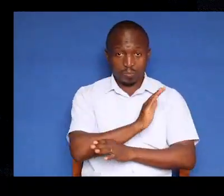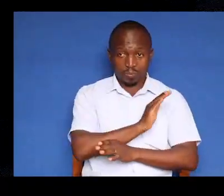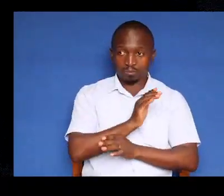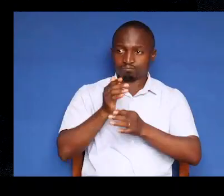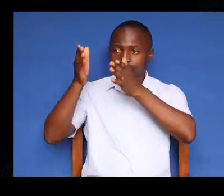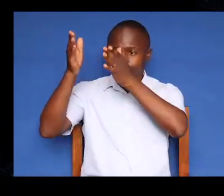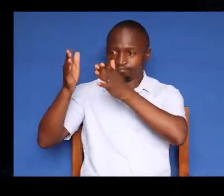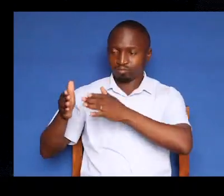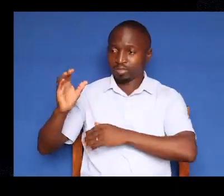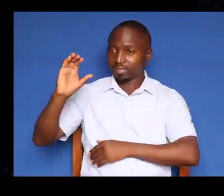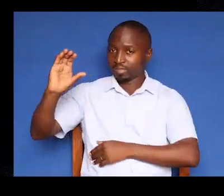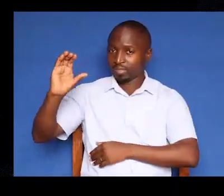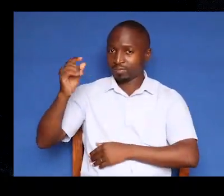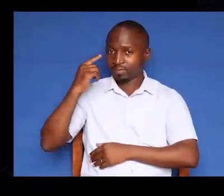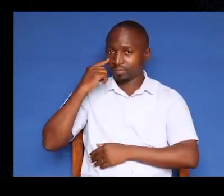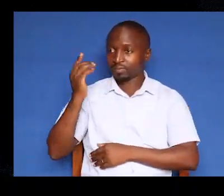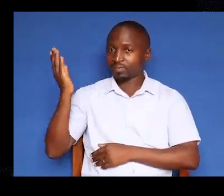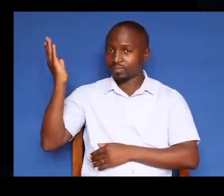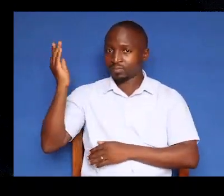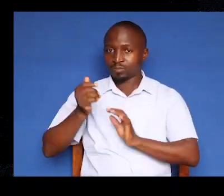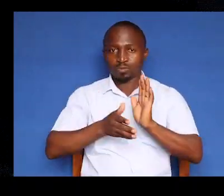Let's start with Mr. Kapungu.